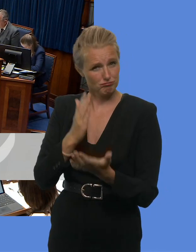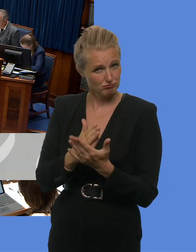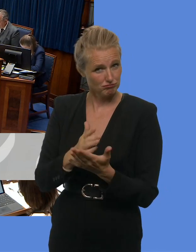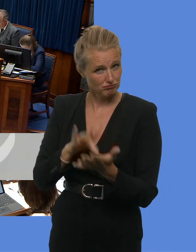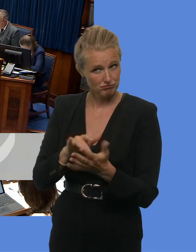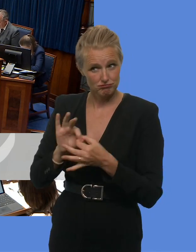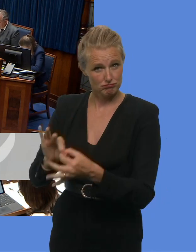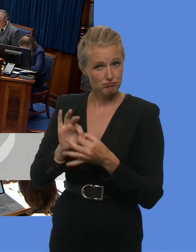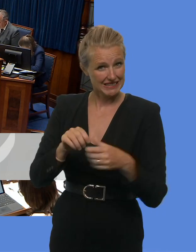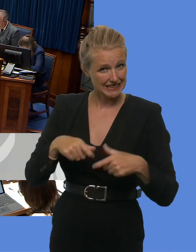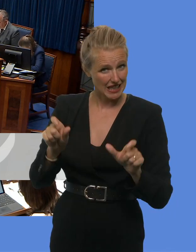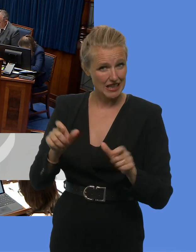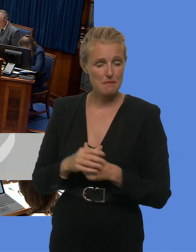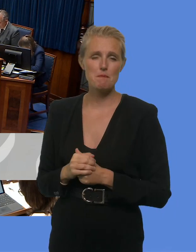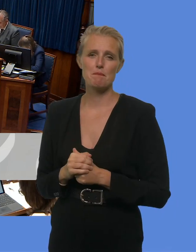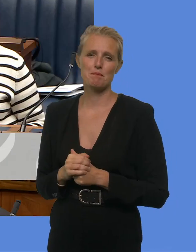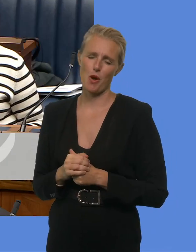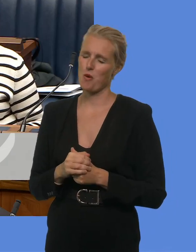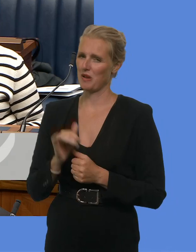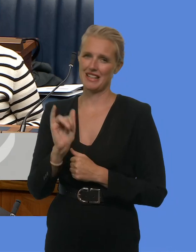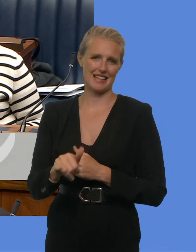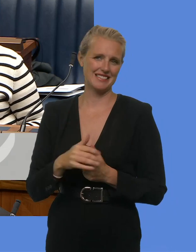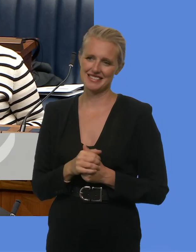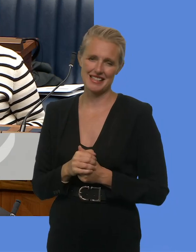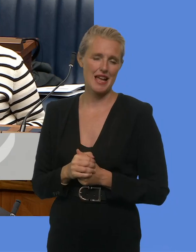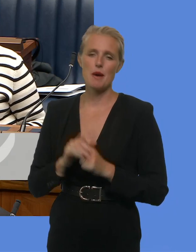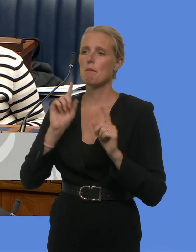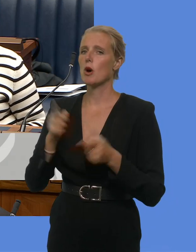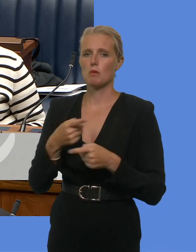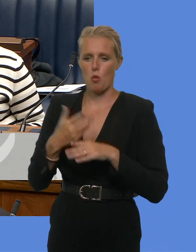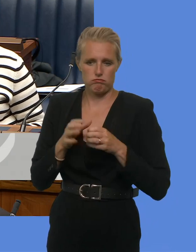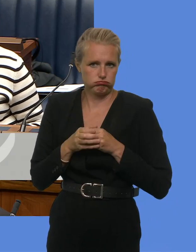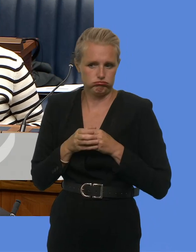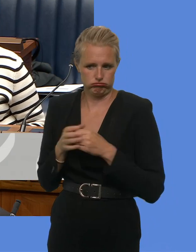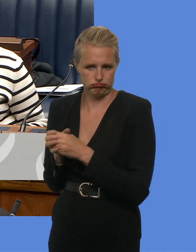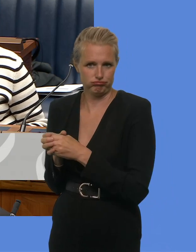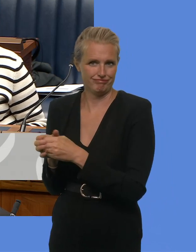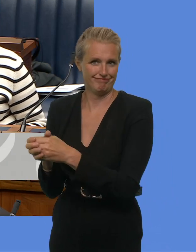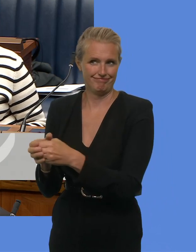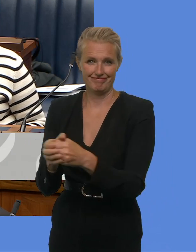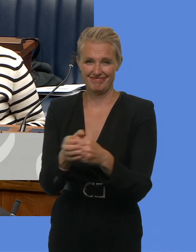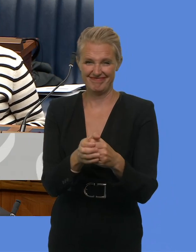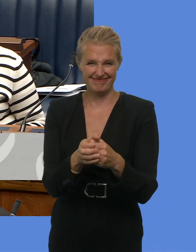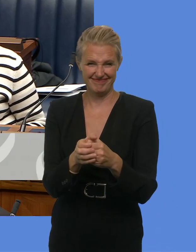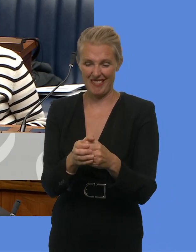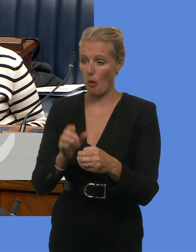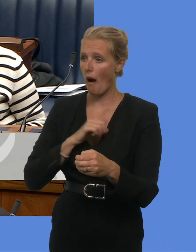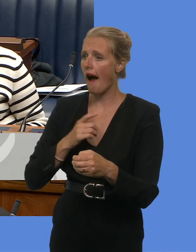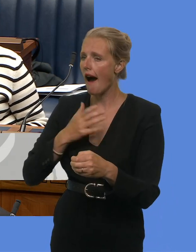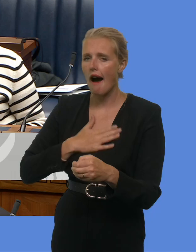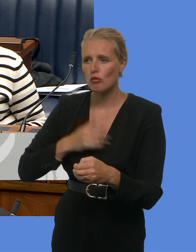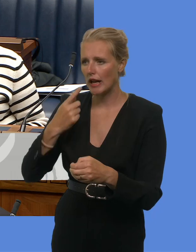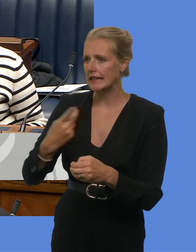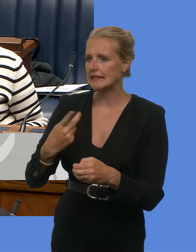Mr. Speaker. Absolutely. We can't continue to work in silos, not least because it can cause duplication. It